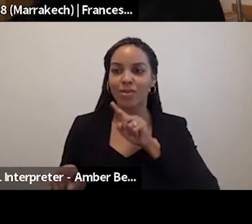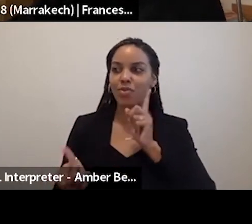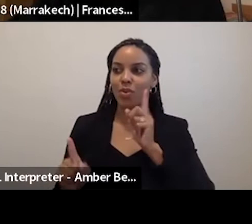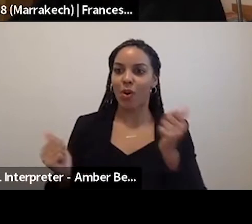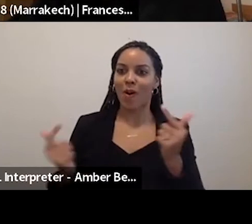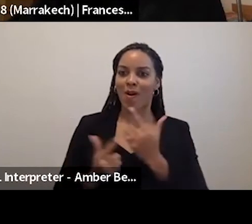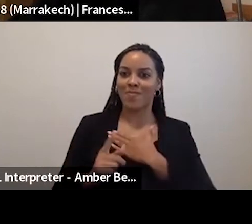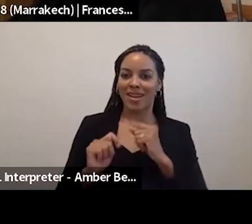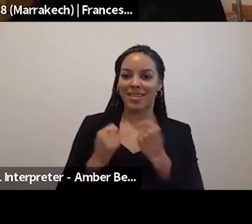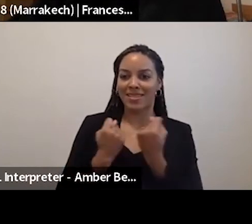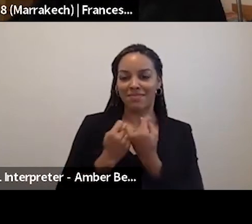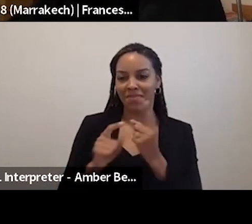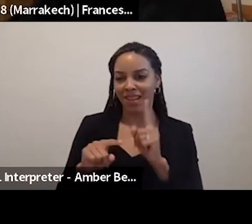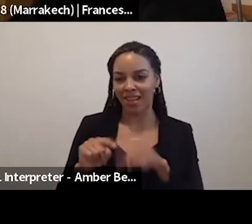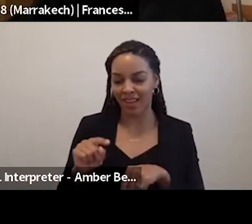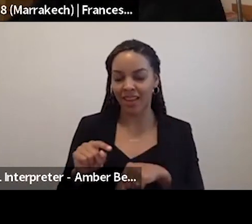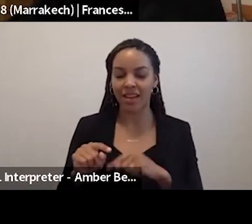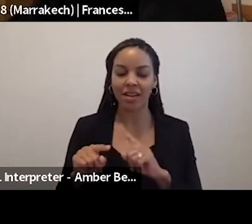everyone. In